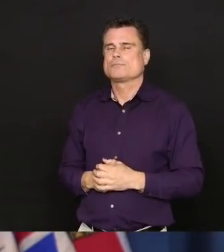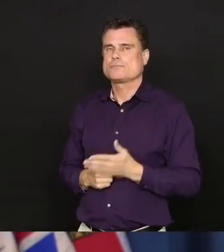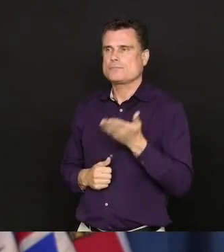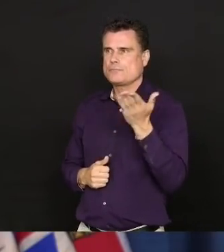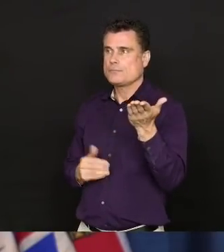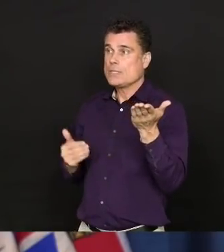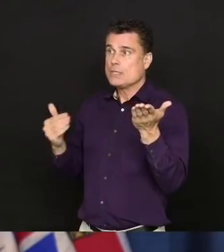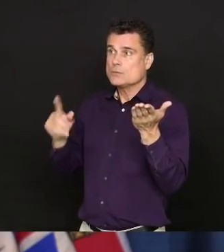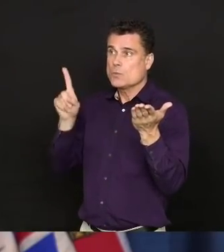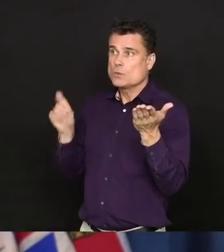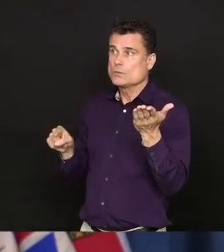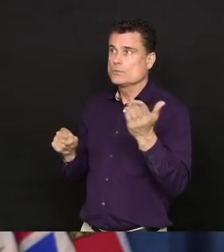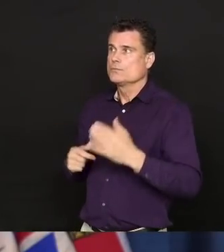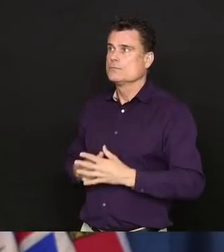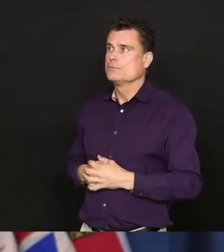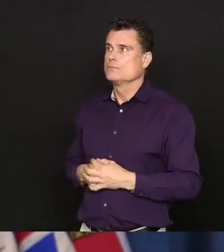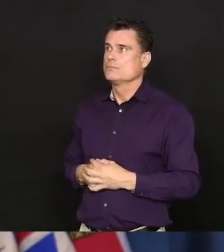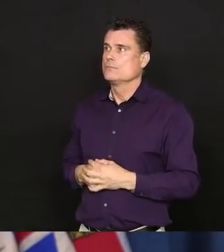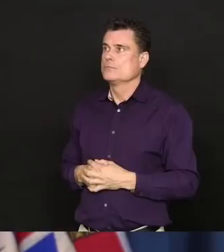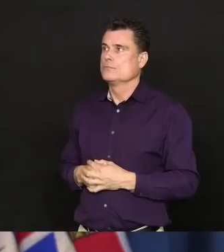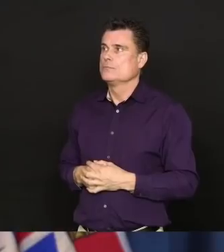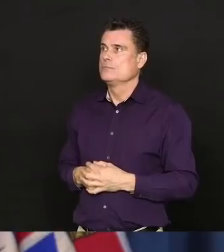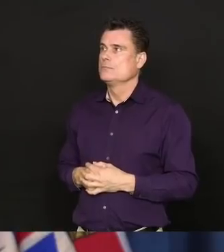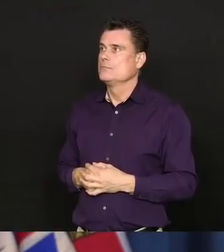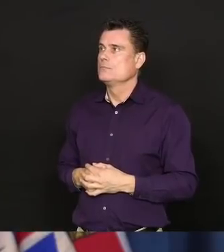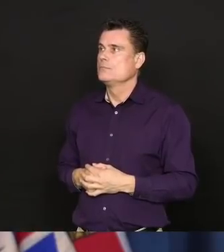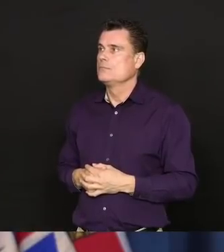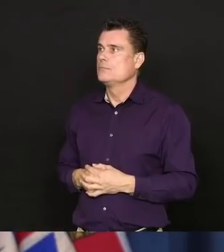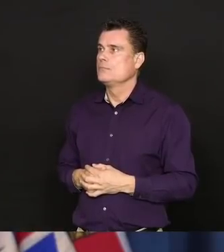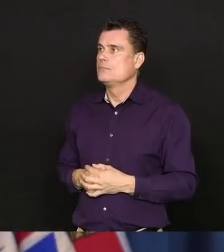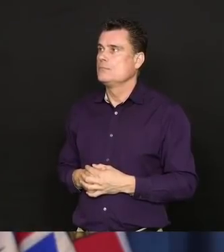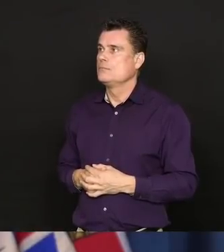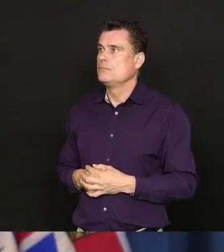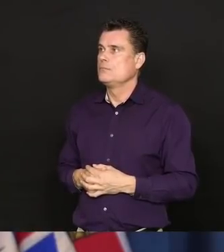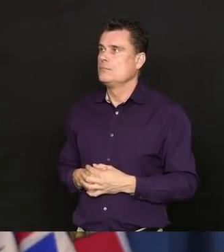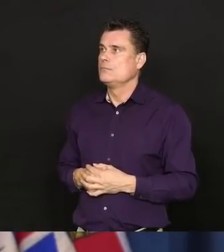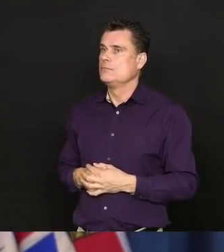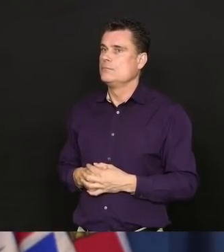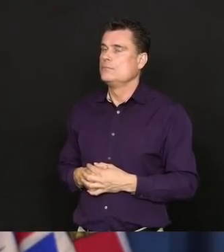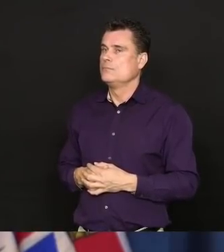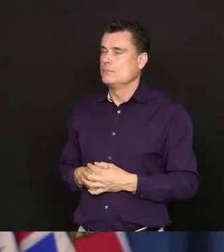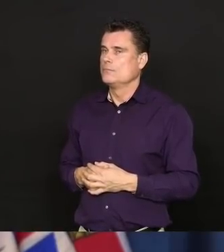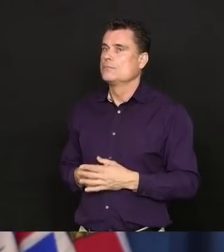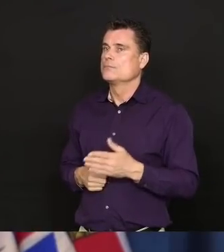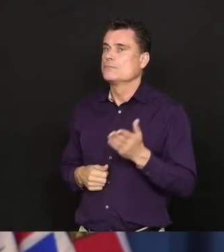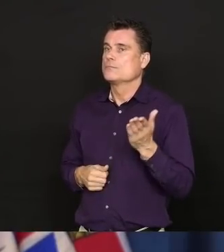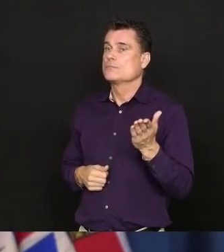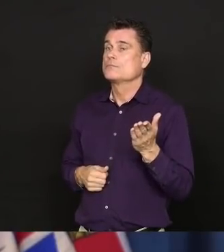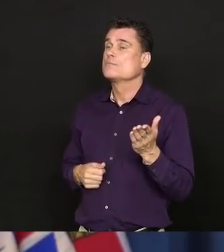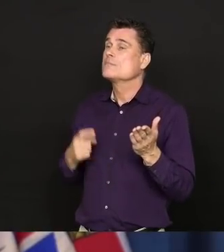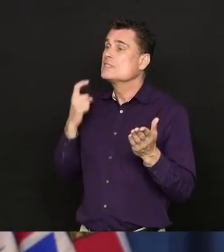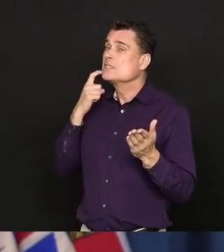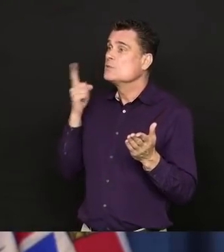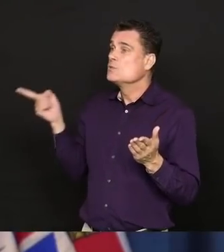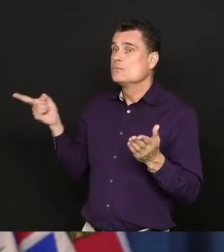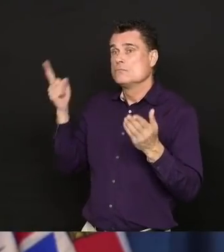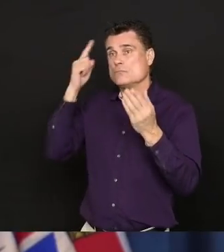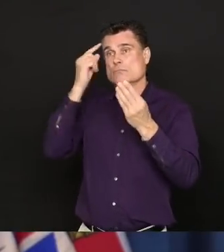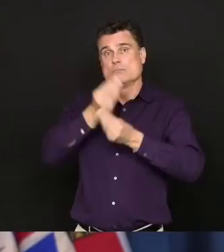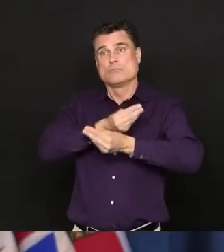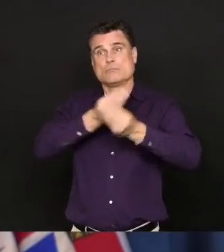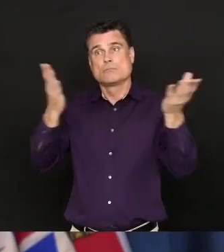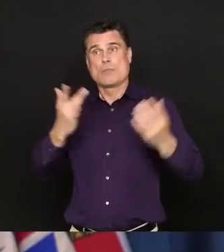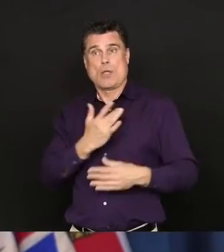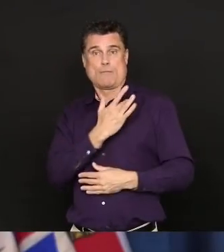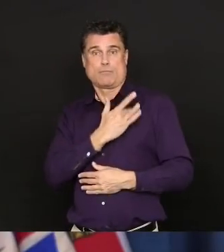As part of the state of provincial emergency, I know a lot of communities were asked to start making other facilities available for a number of reasons,